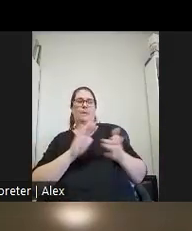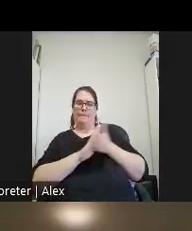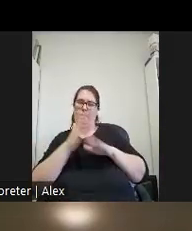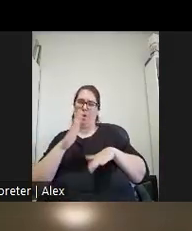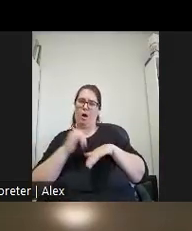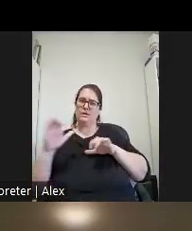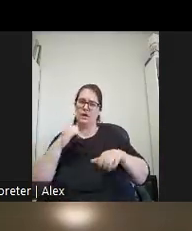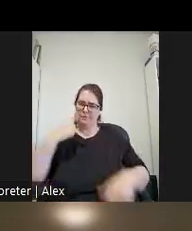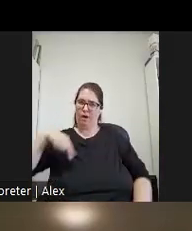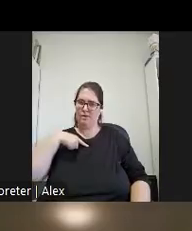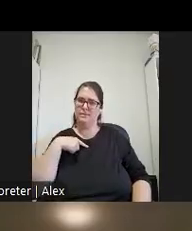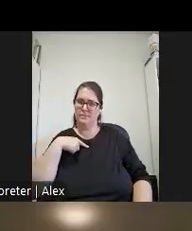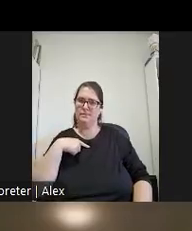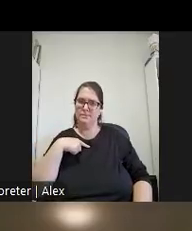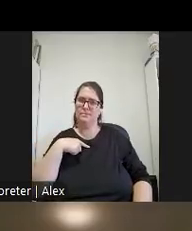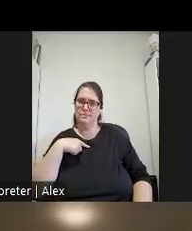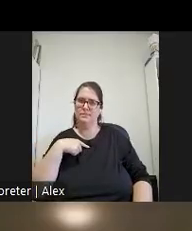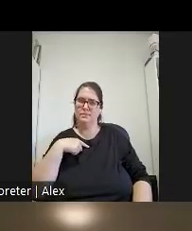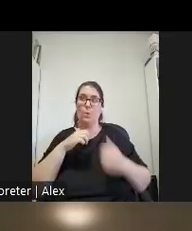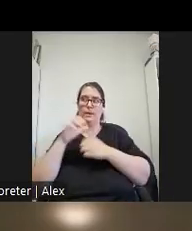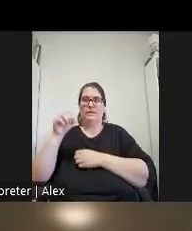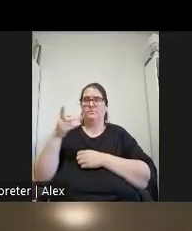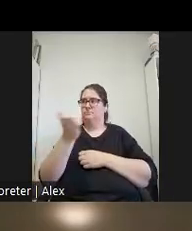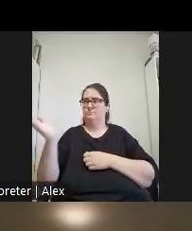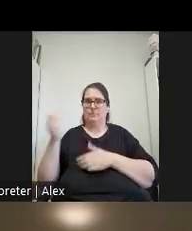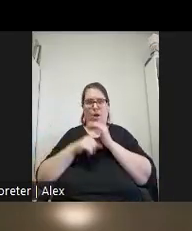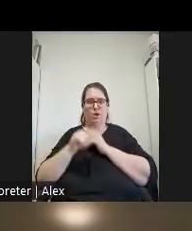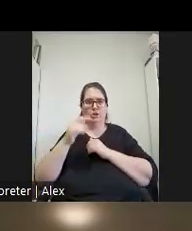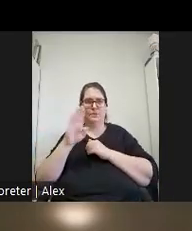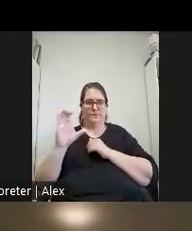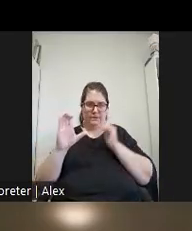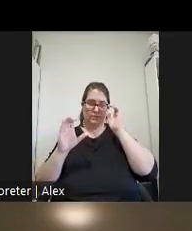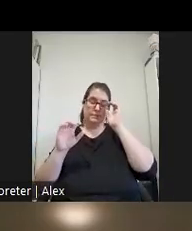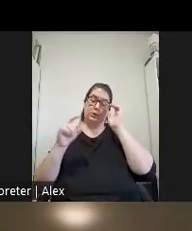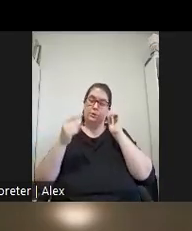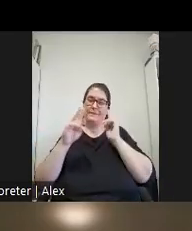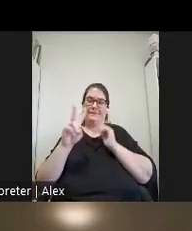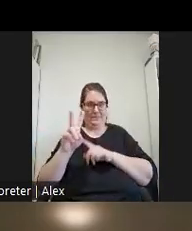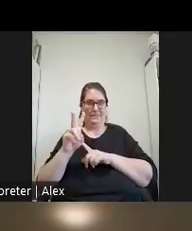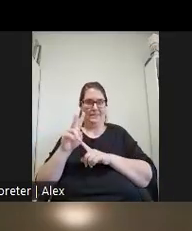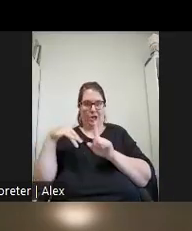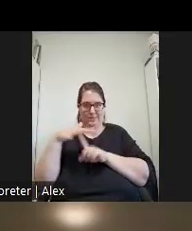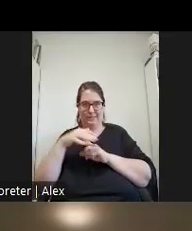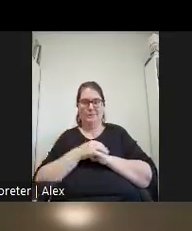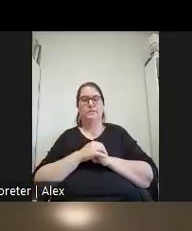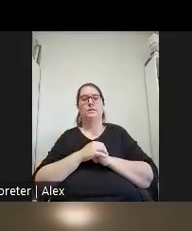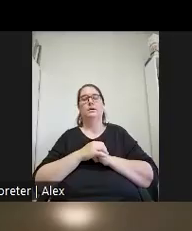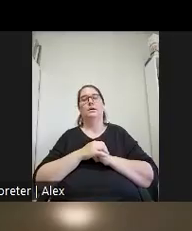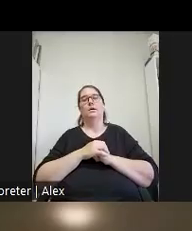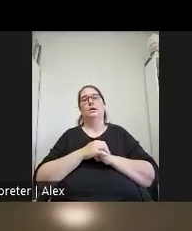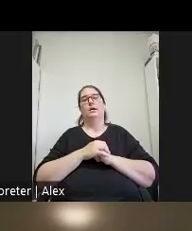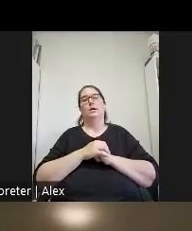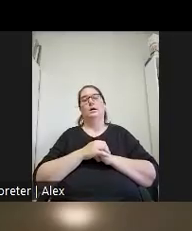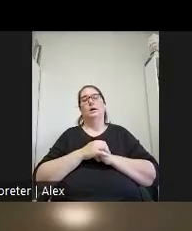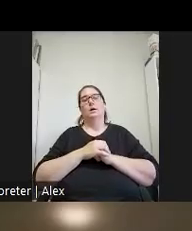of services within the GBV context, and to think about the use of tools for deepening